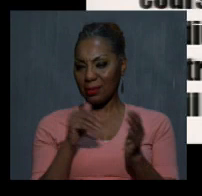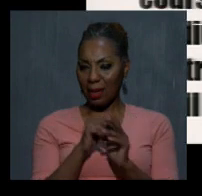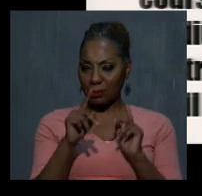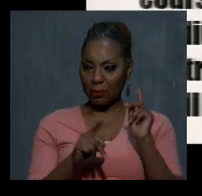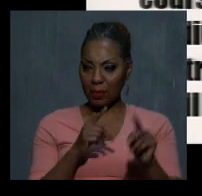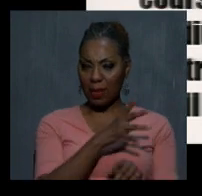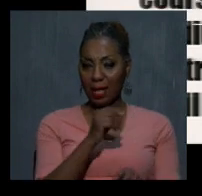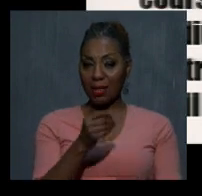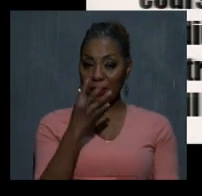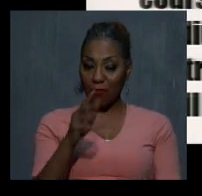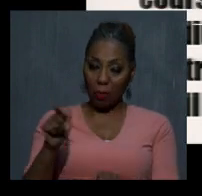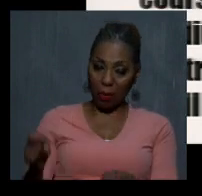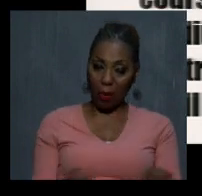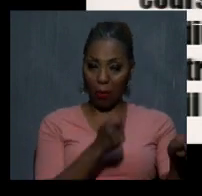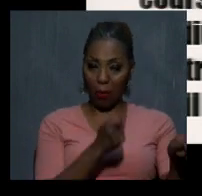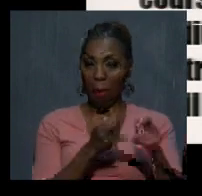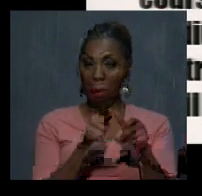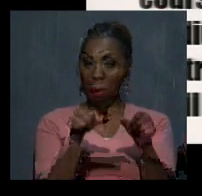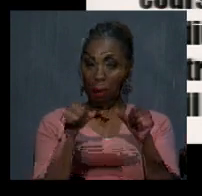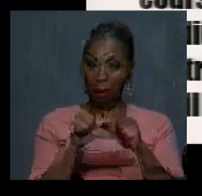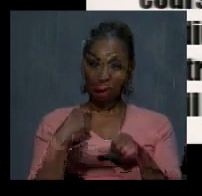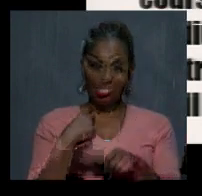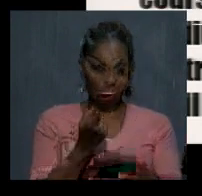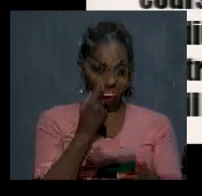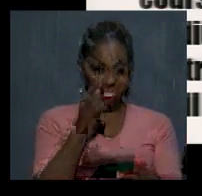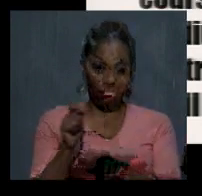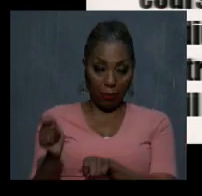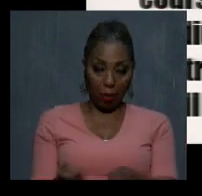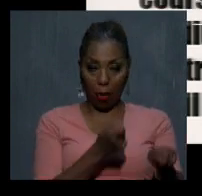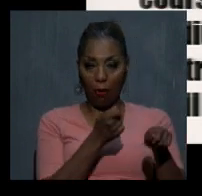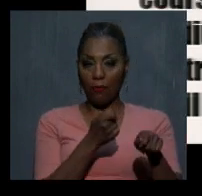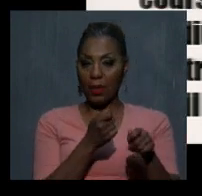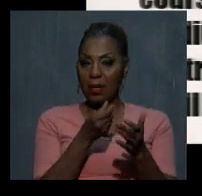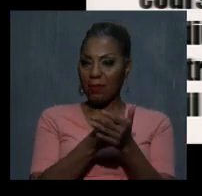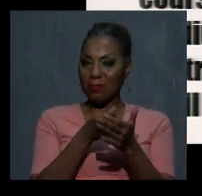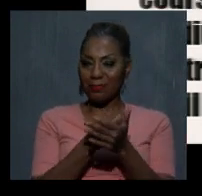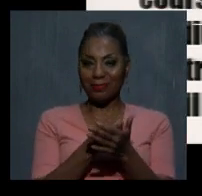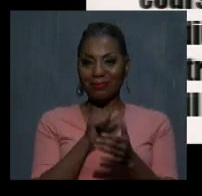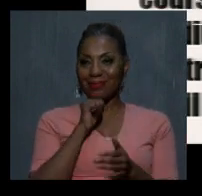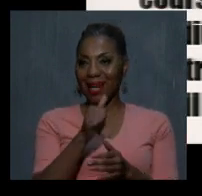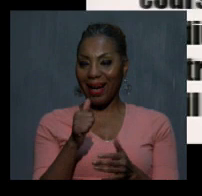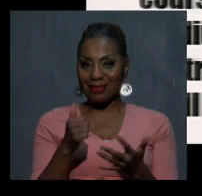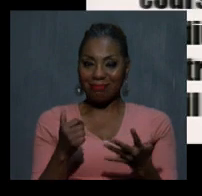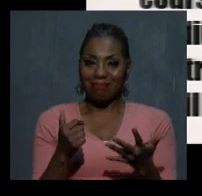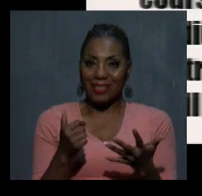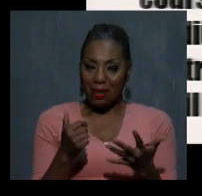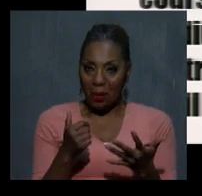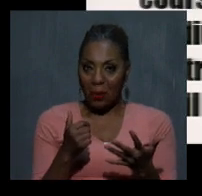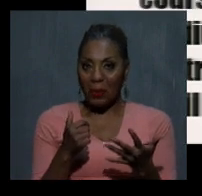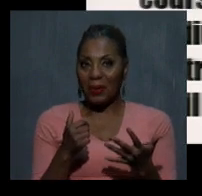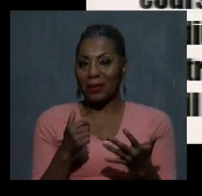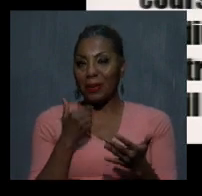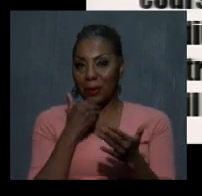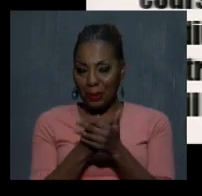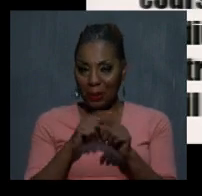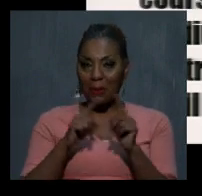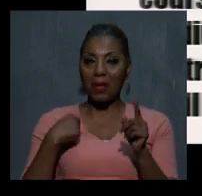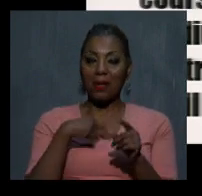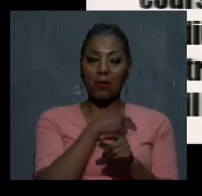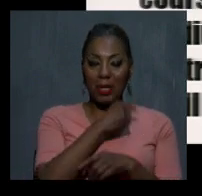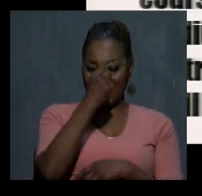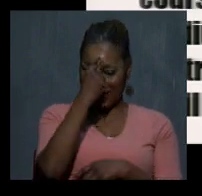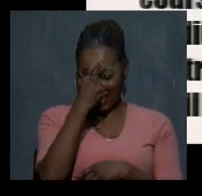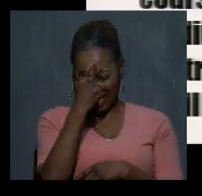204 golf courses aren't in the courses revenue, what we all do, and we think that